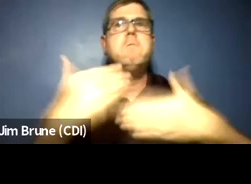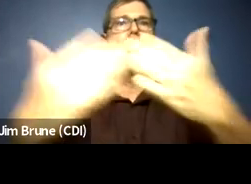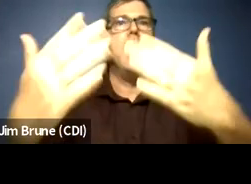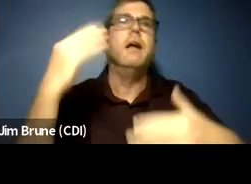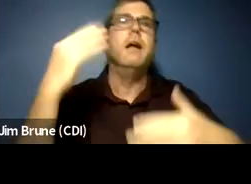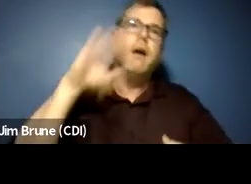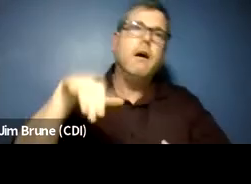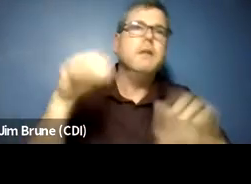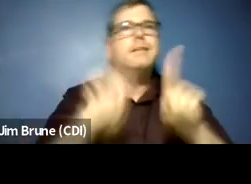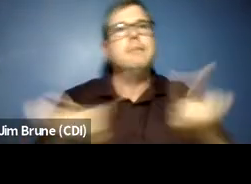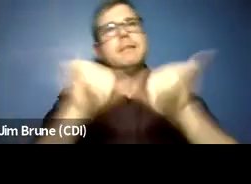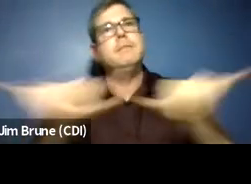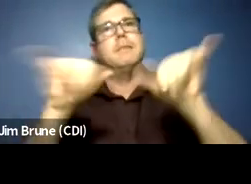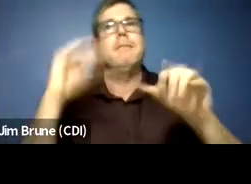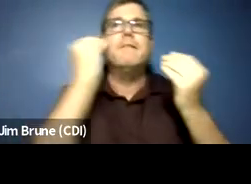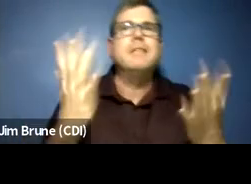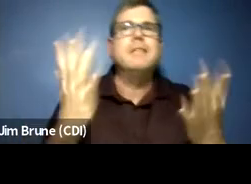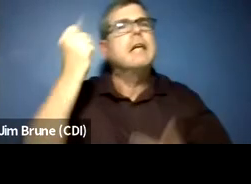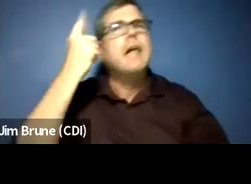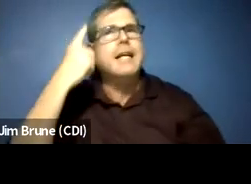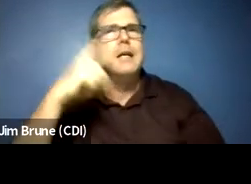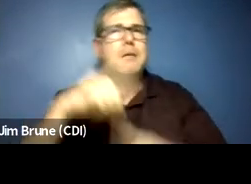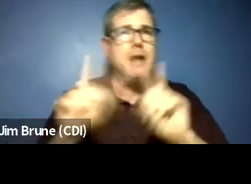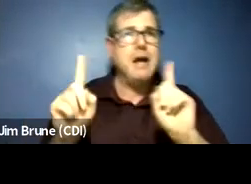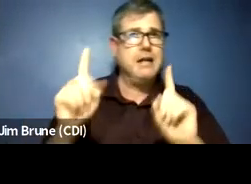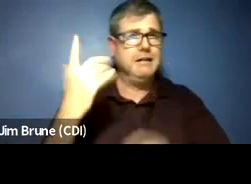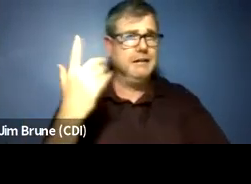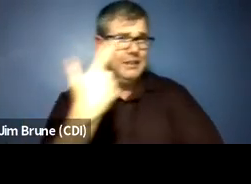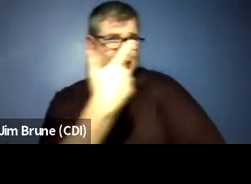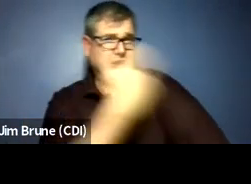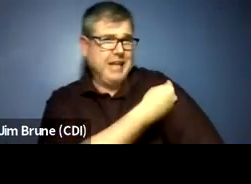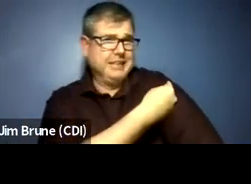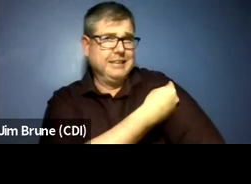shot, what's going to happen, right? Okay, so what are the side effects?